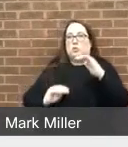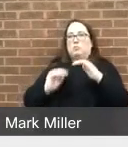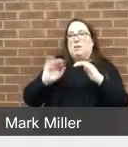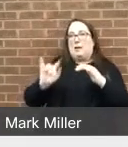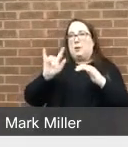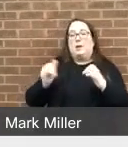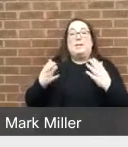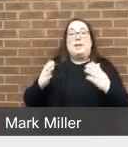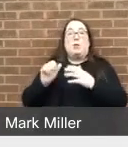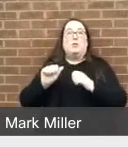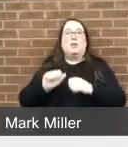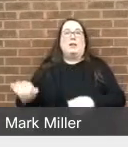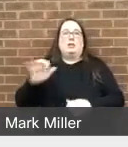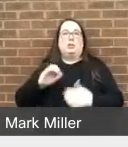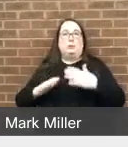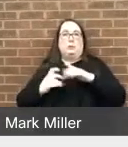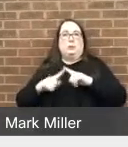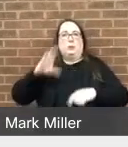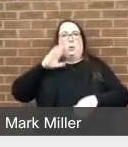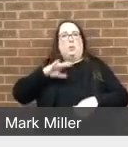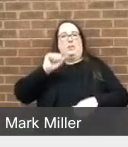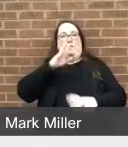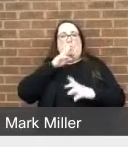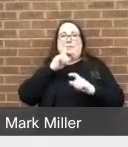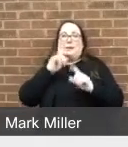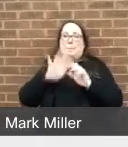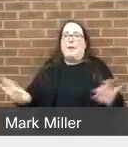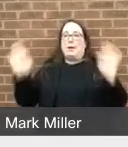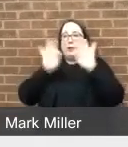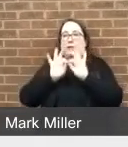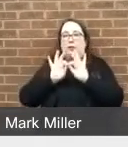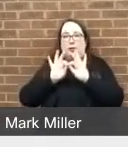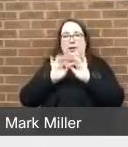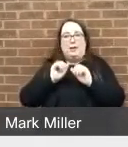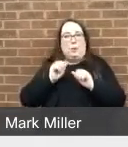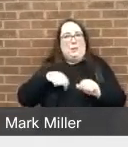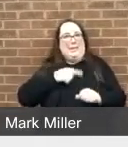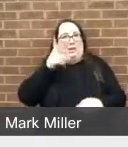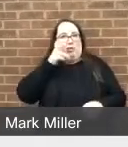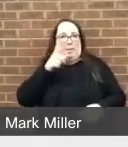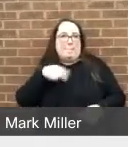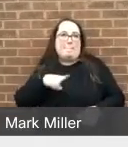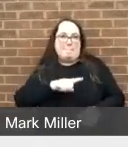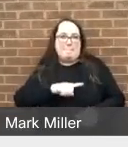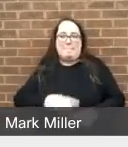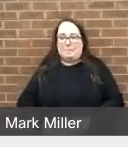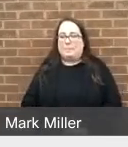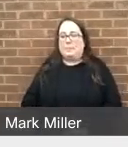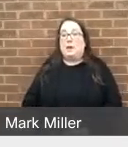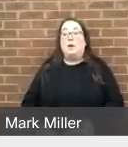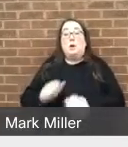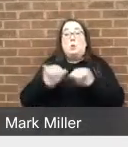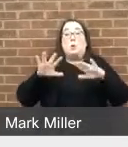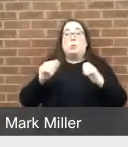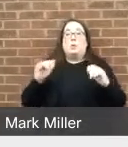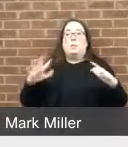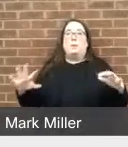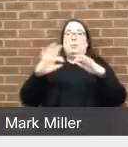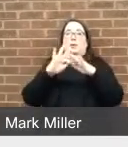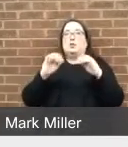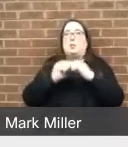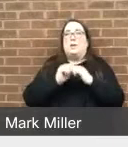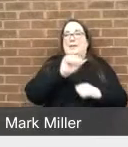community to know their voices matter and they are being heard. The work group will serve as a bridge between the